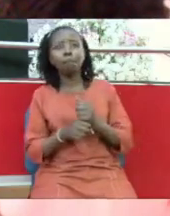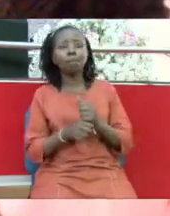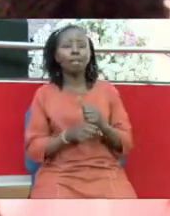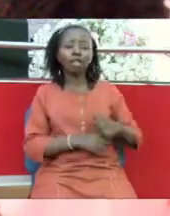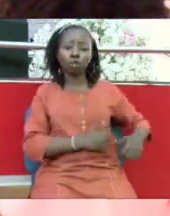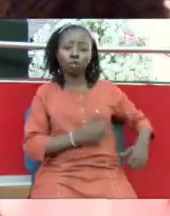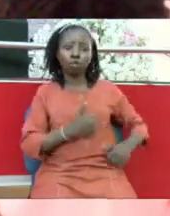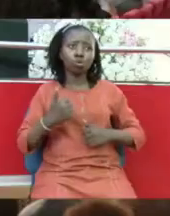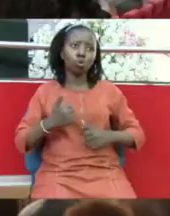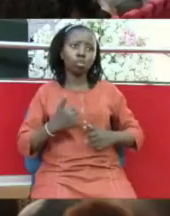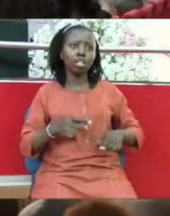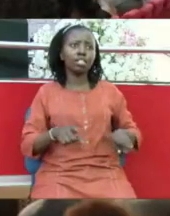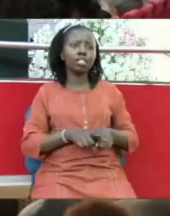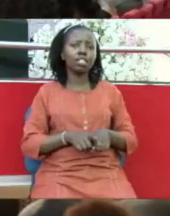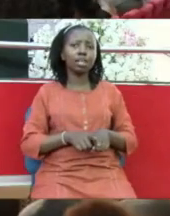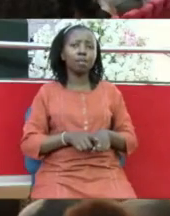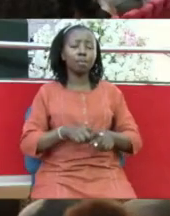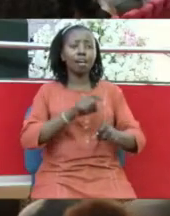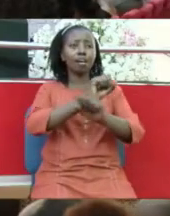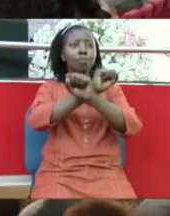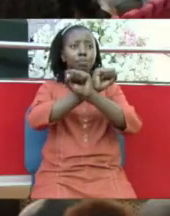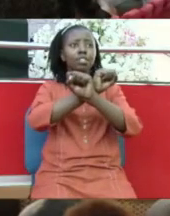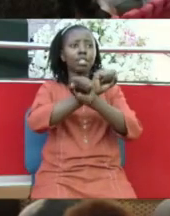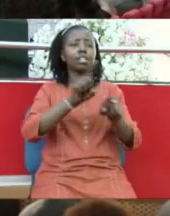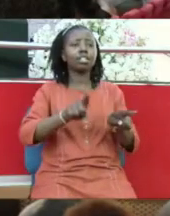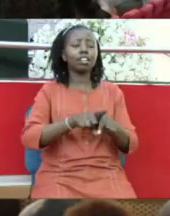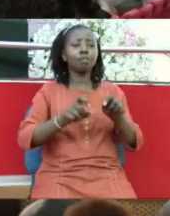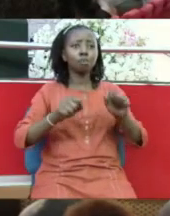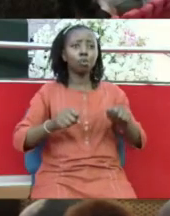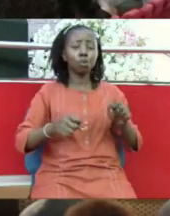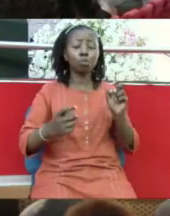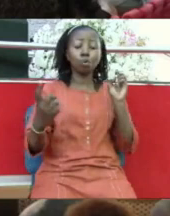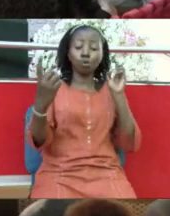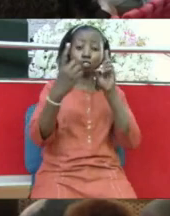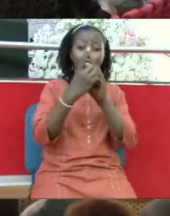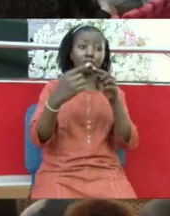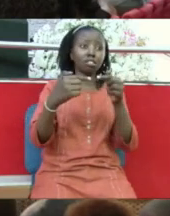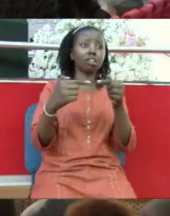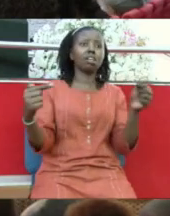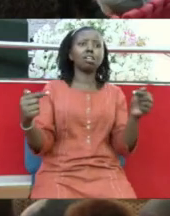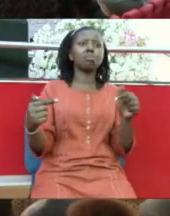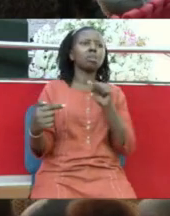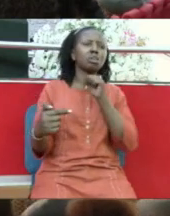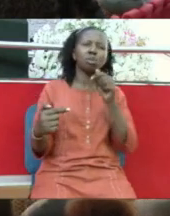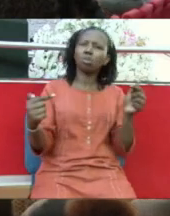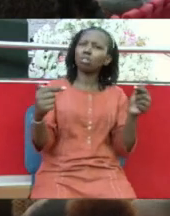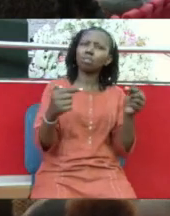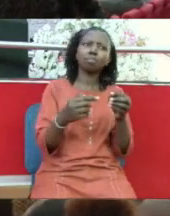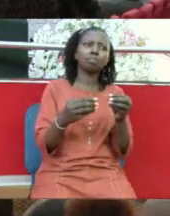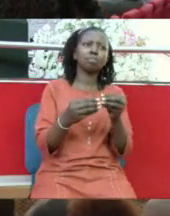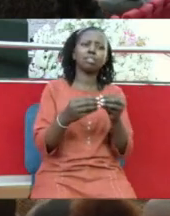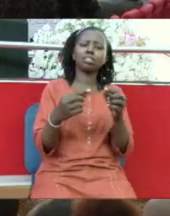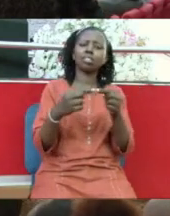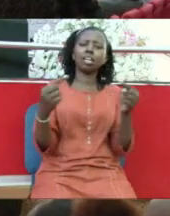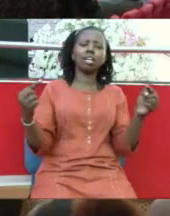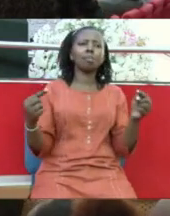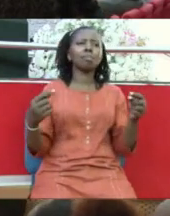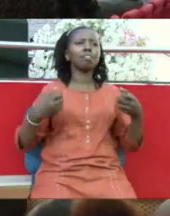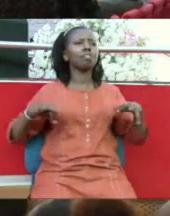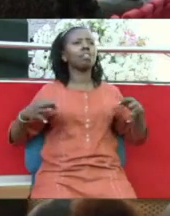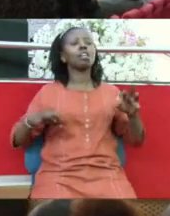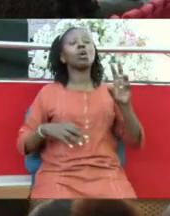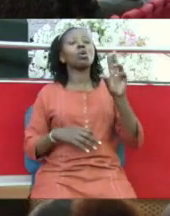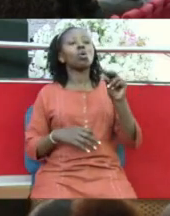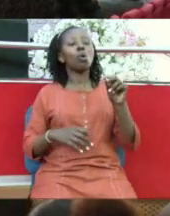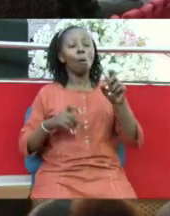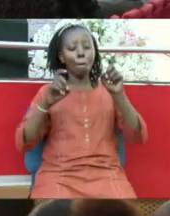and well equipped salama to face the enemy. Amen. You don't face the enemy just like that. You have to be